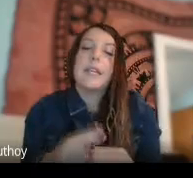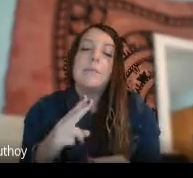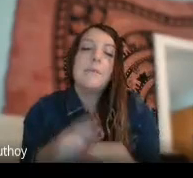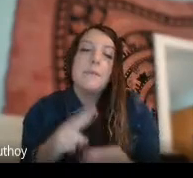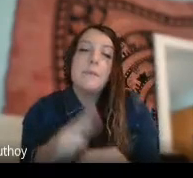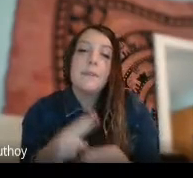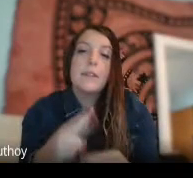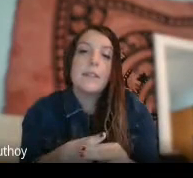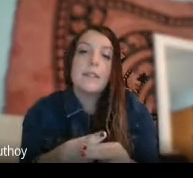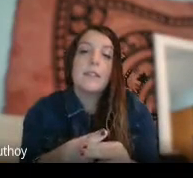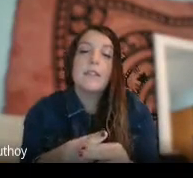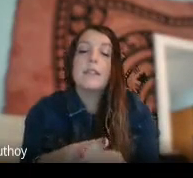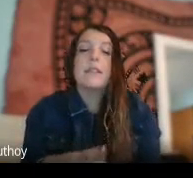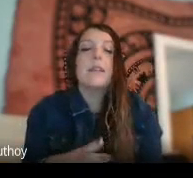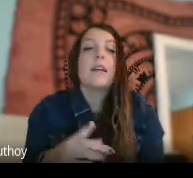your name,